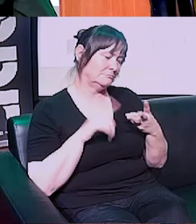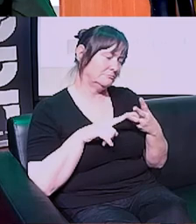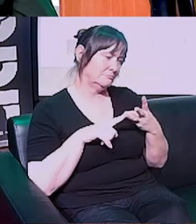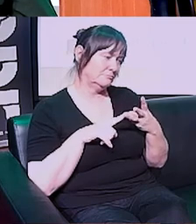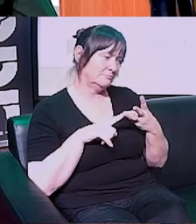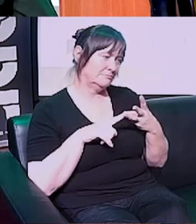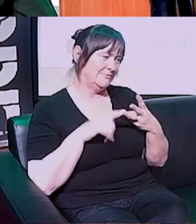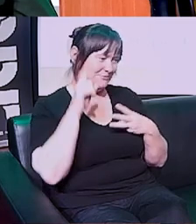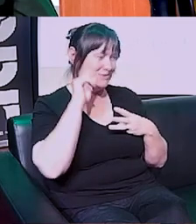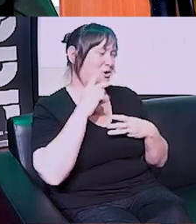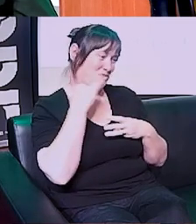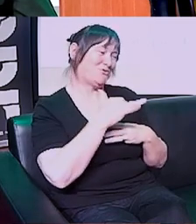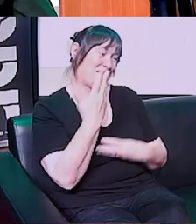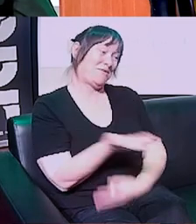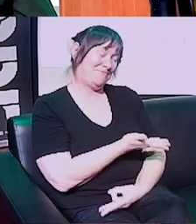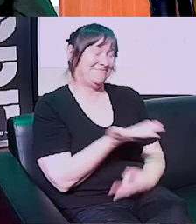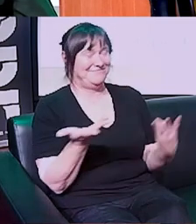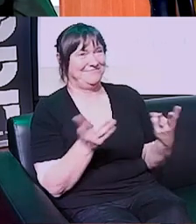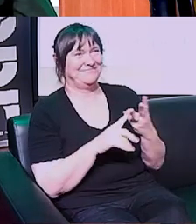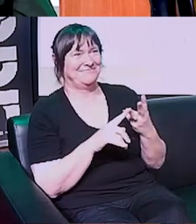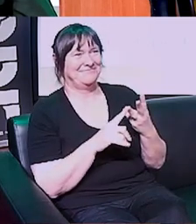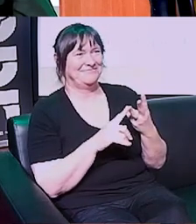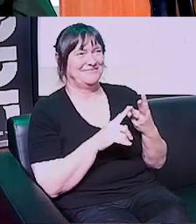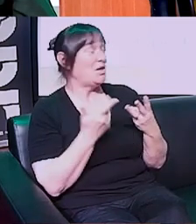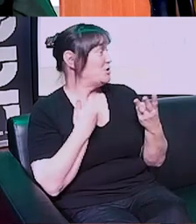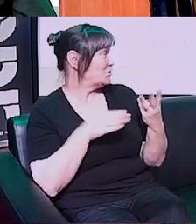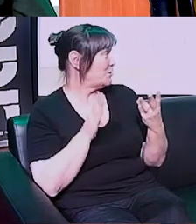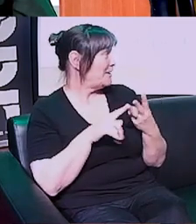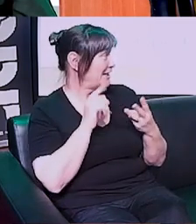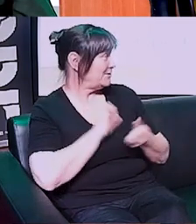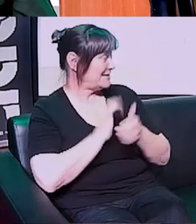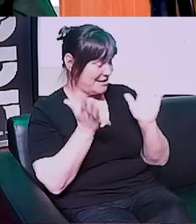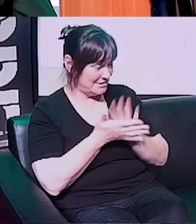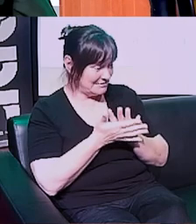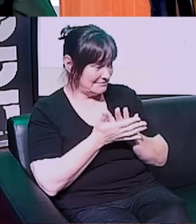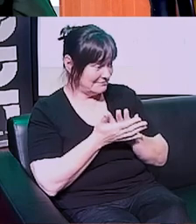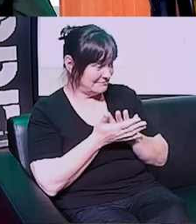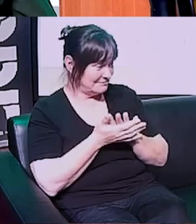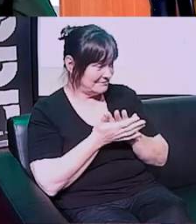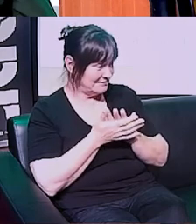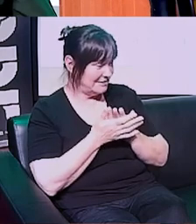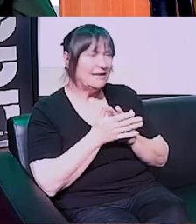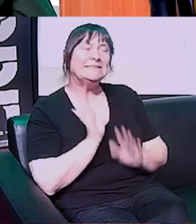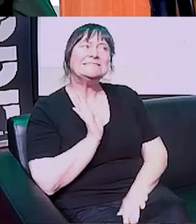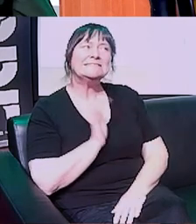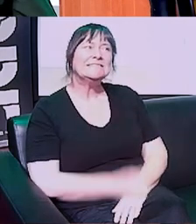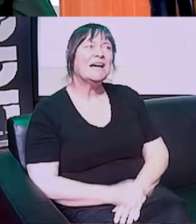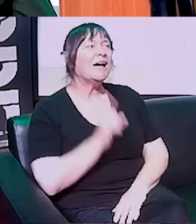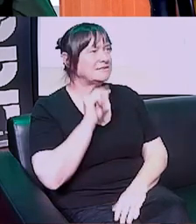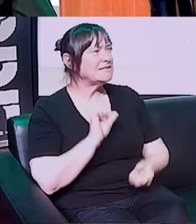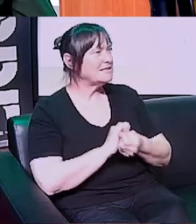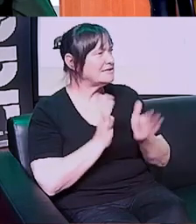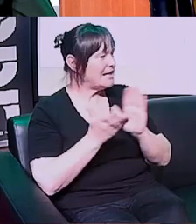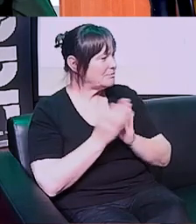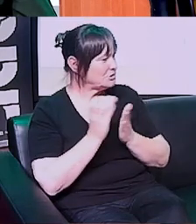And we know you can speak Te Reo. You can demonstrate if you wish, but can you demonstrate any sign language? No, I did a sign language course